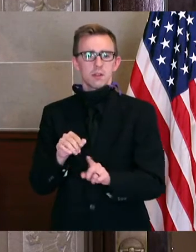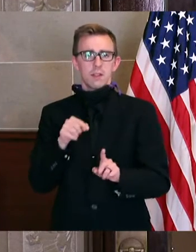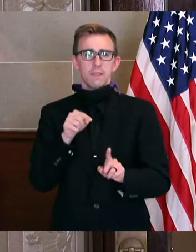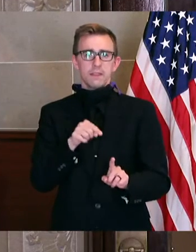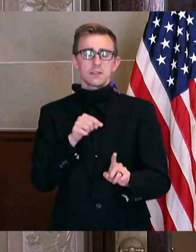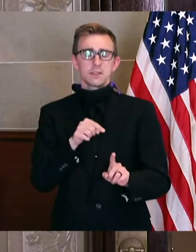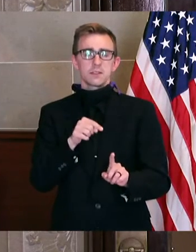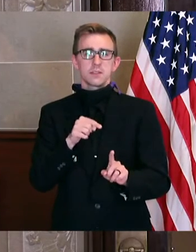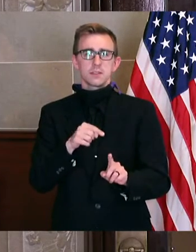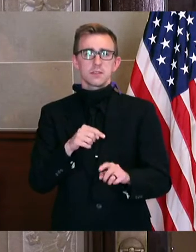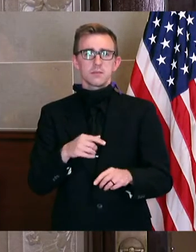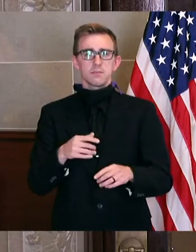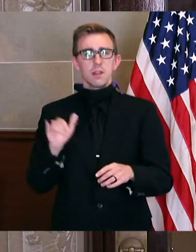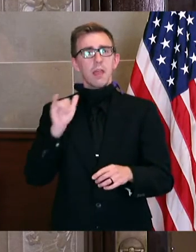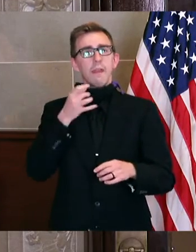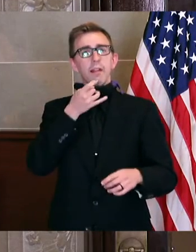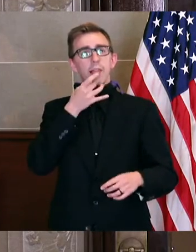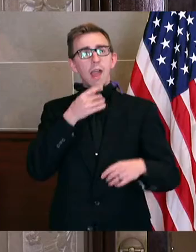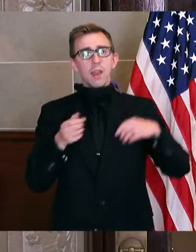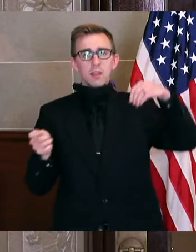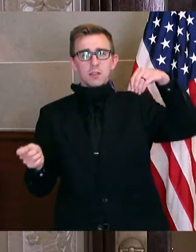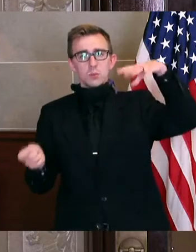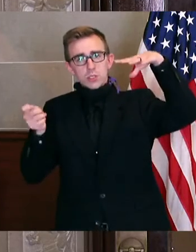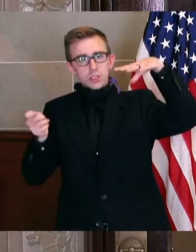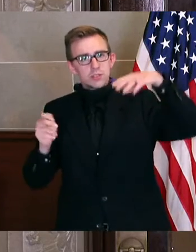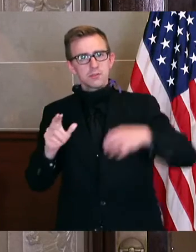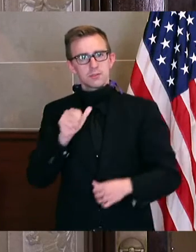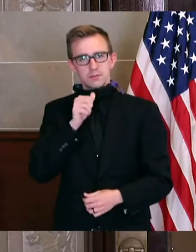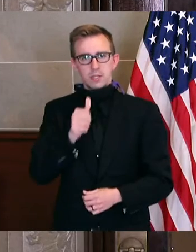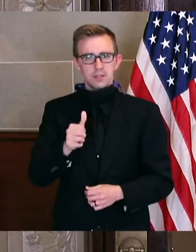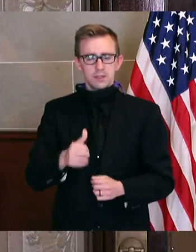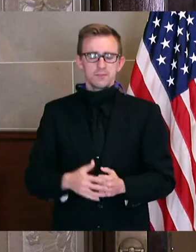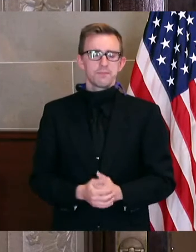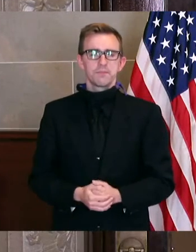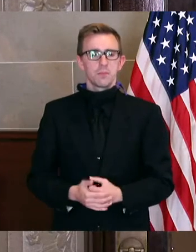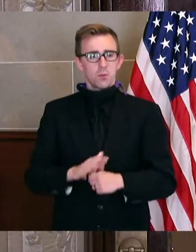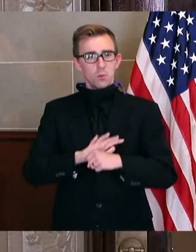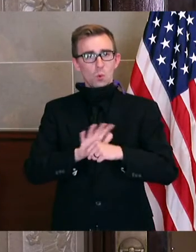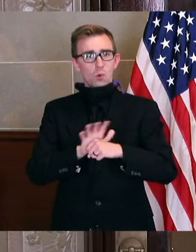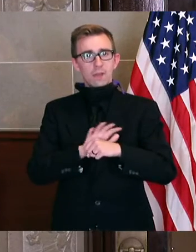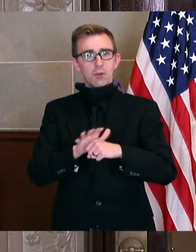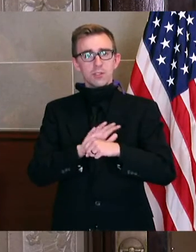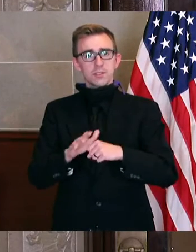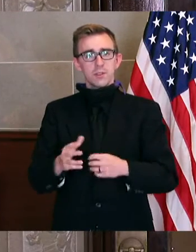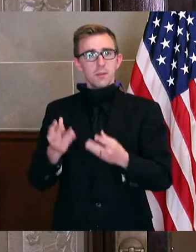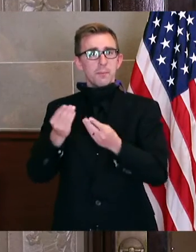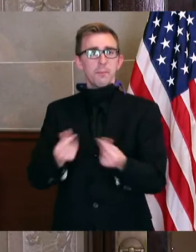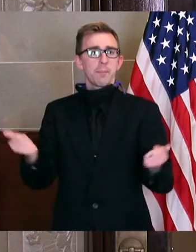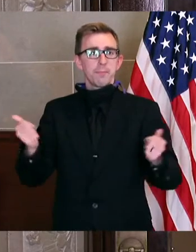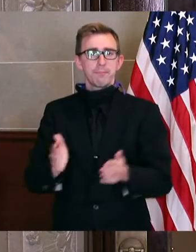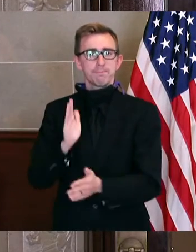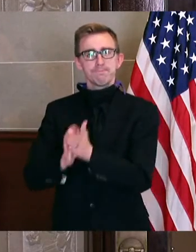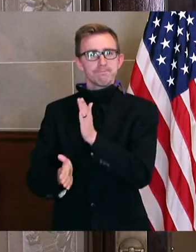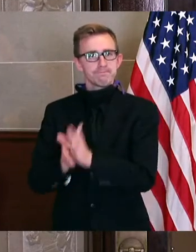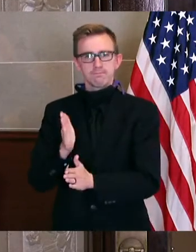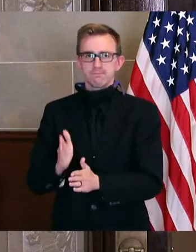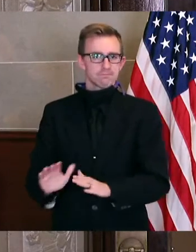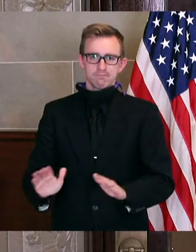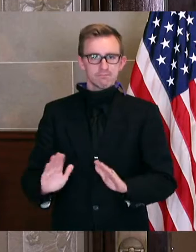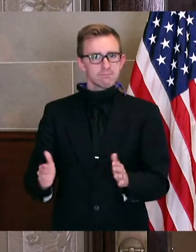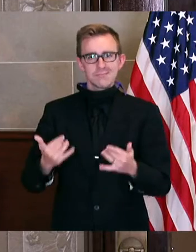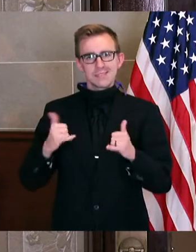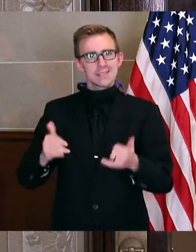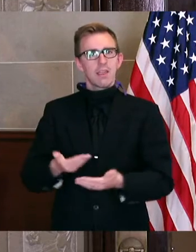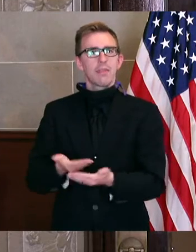this is not the flip of a switch. The coronavirus is not gone and we must